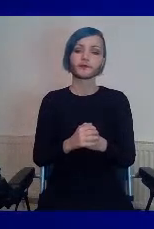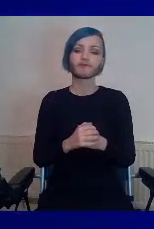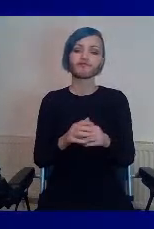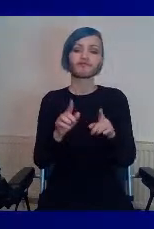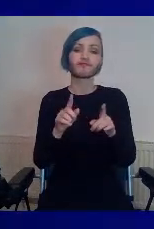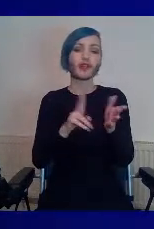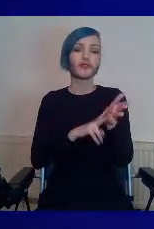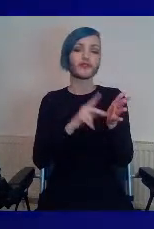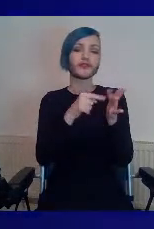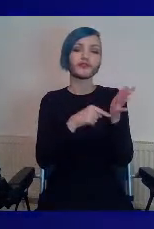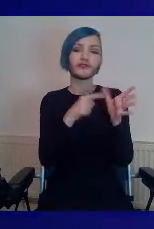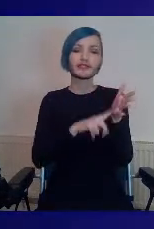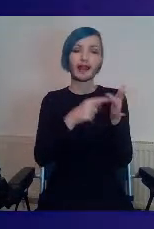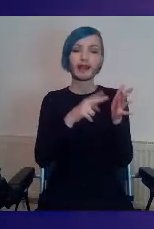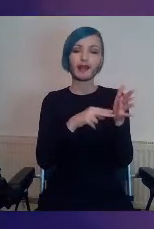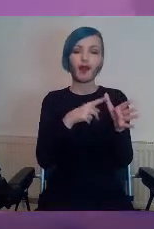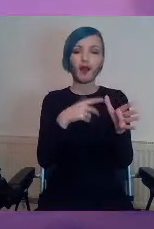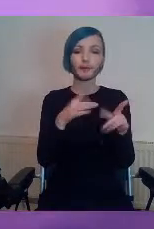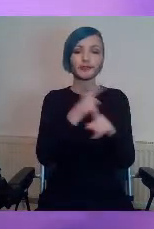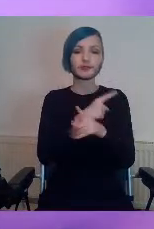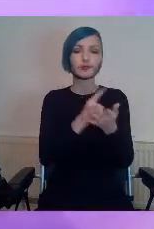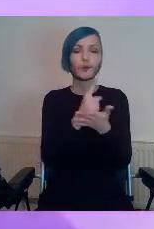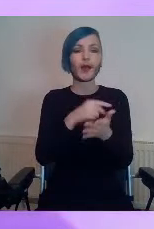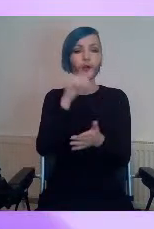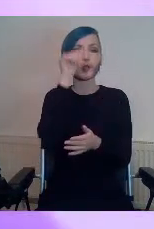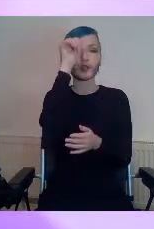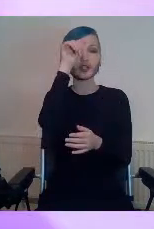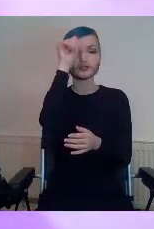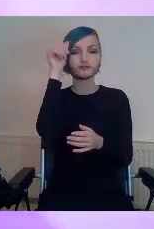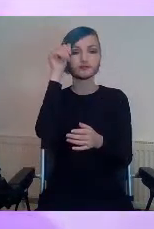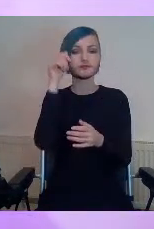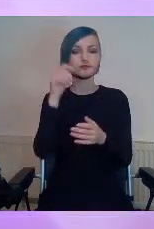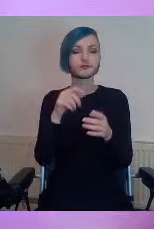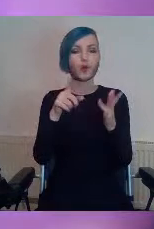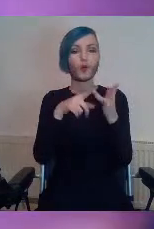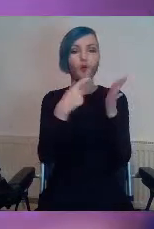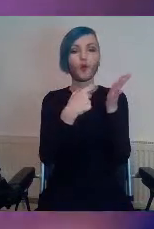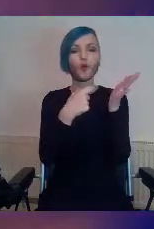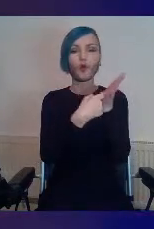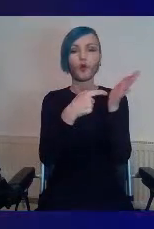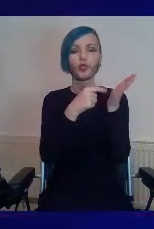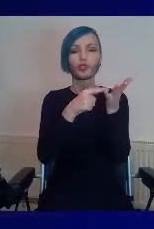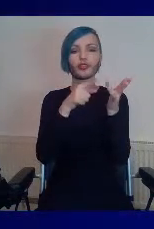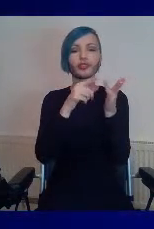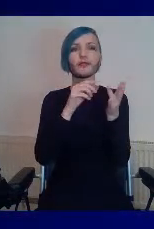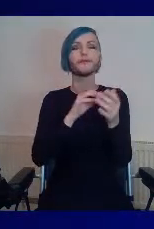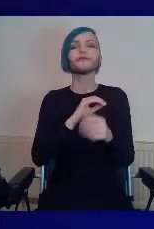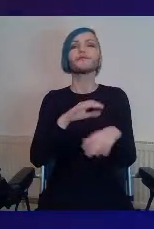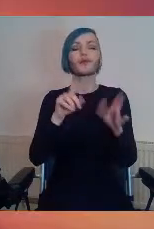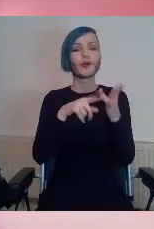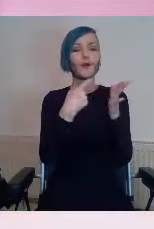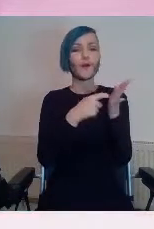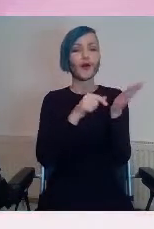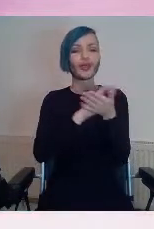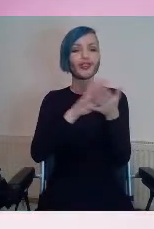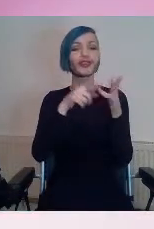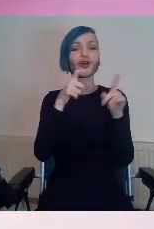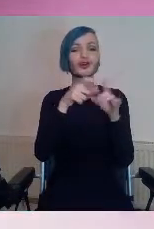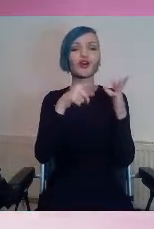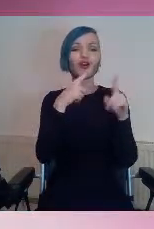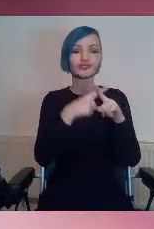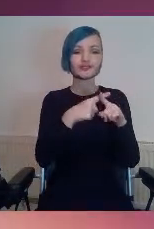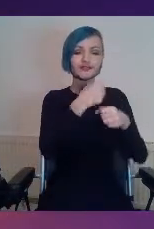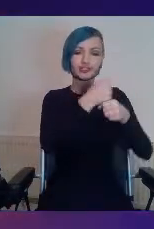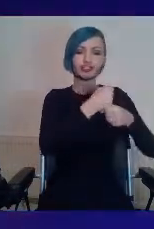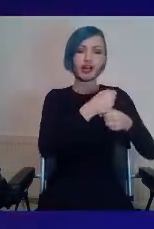talking about the Orthodox Church, we've got the same problem, with Catholic Church, which